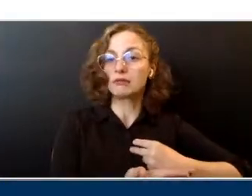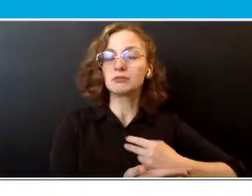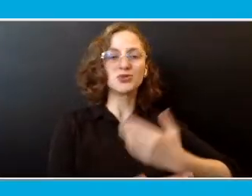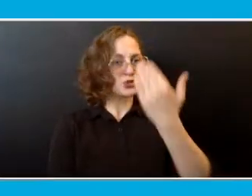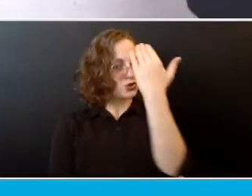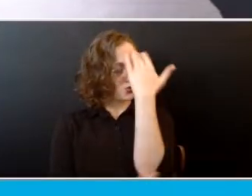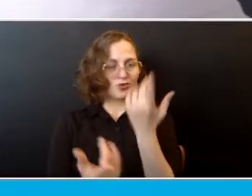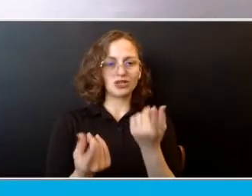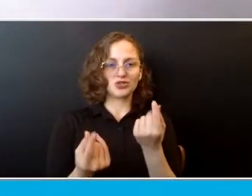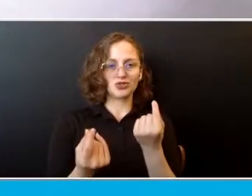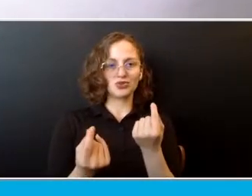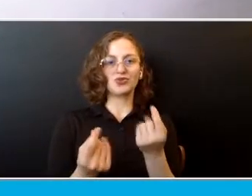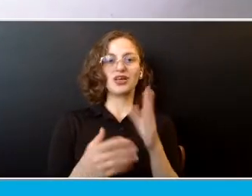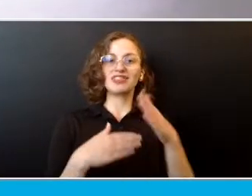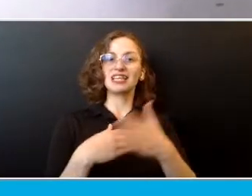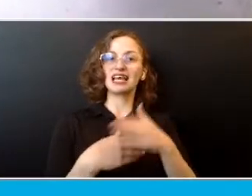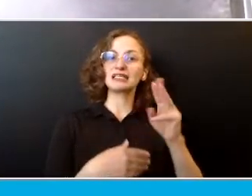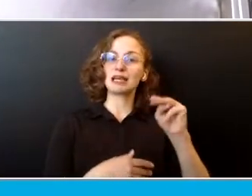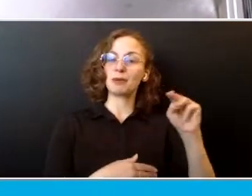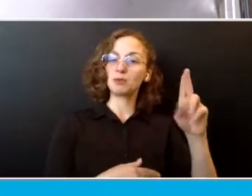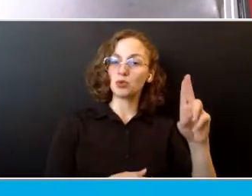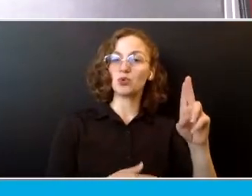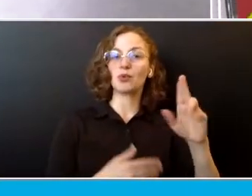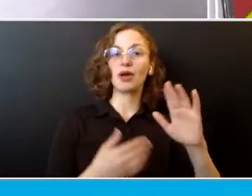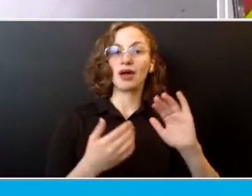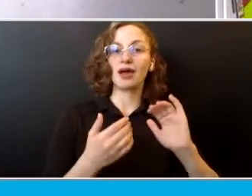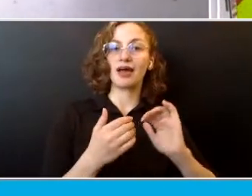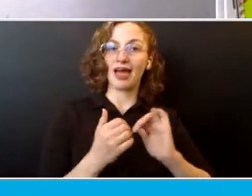Medical Update, the life-saving act that earned